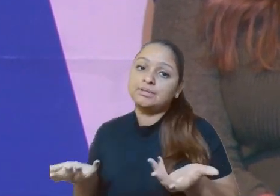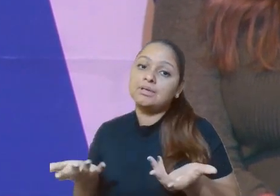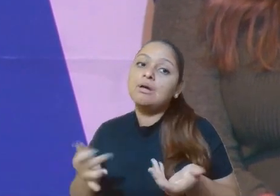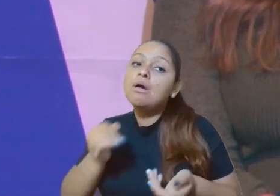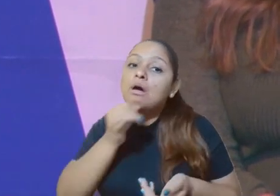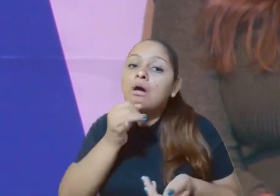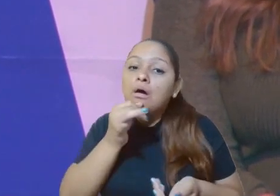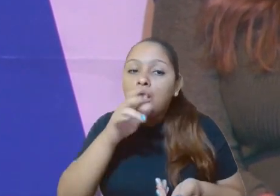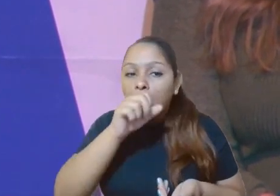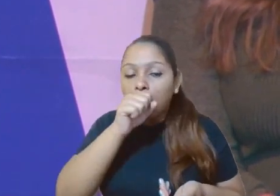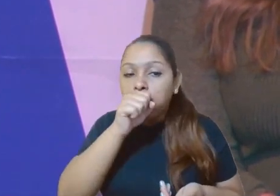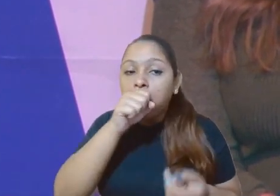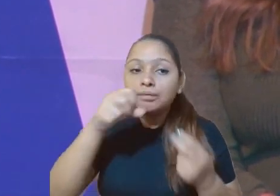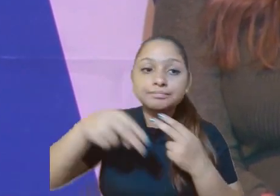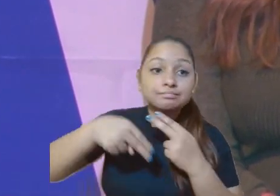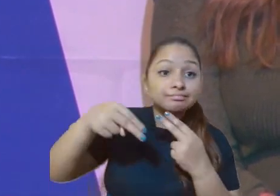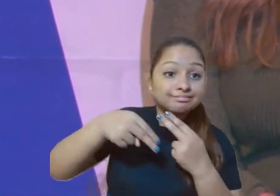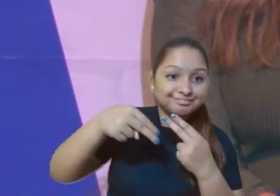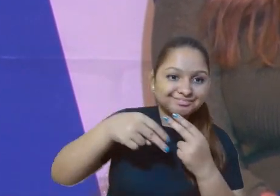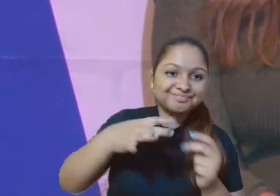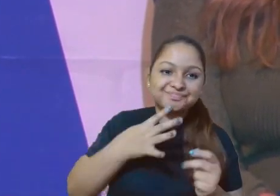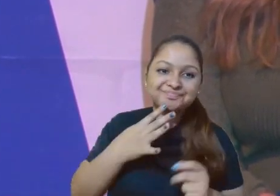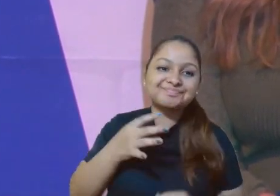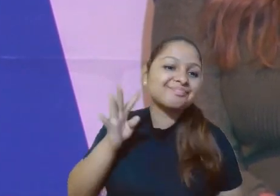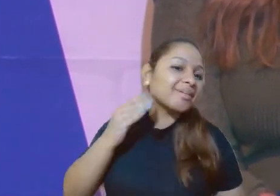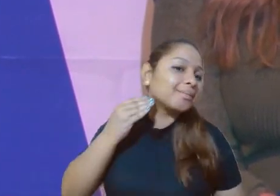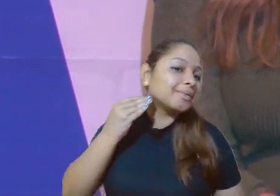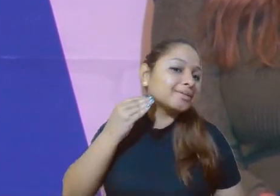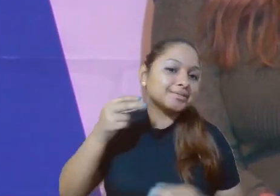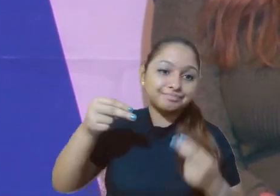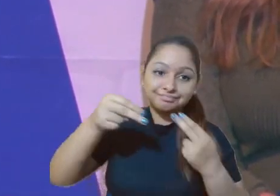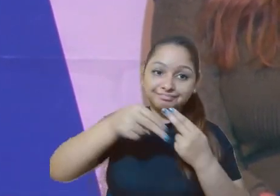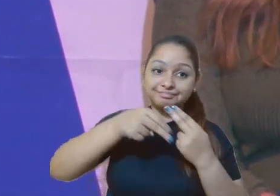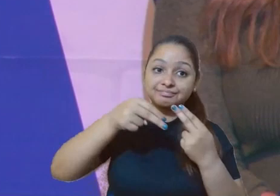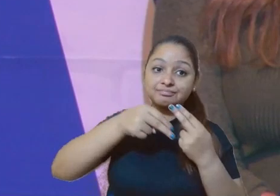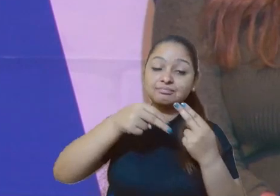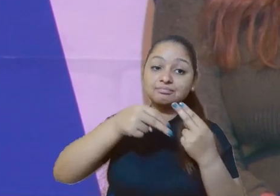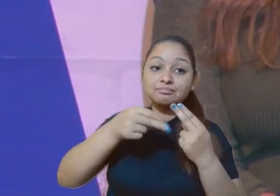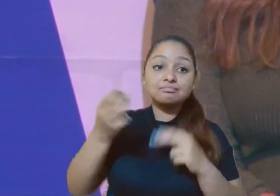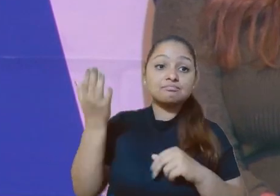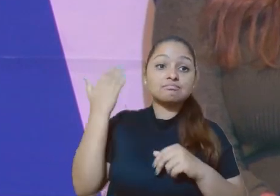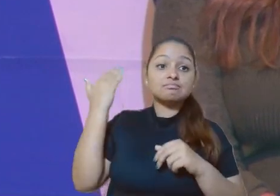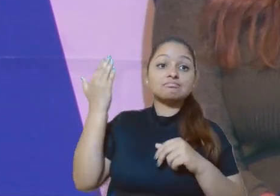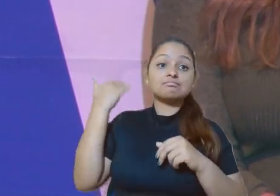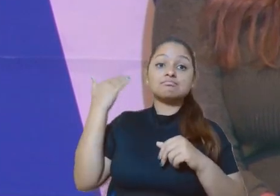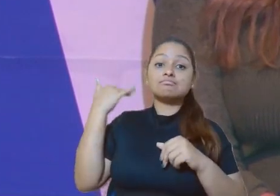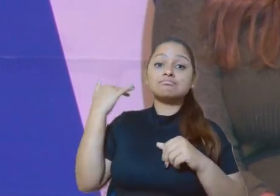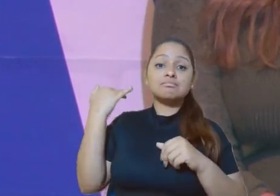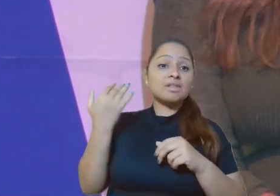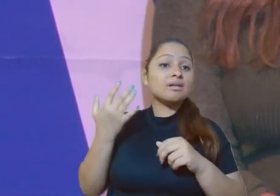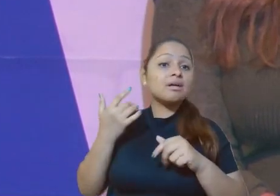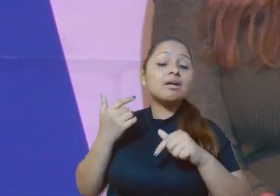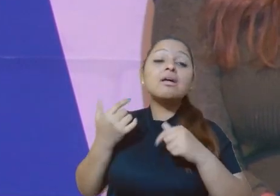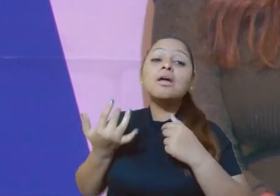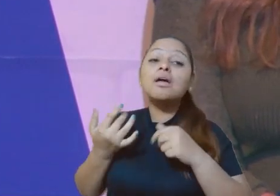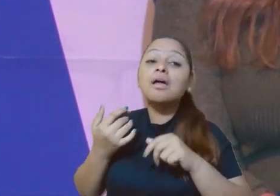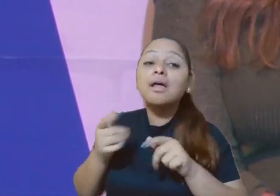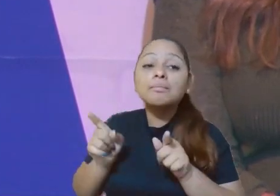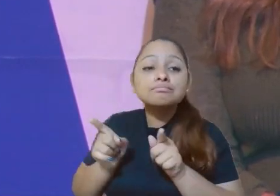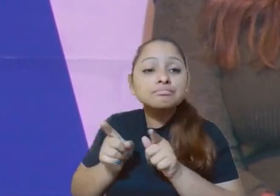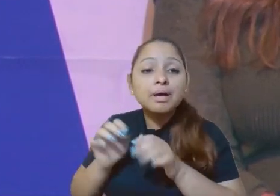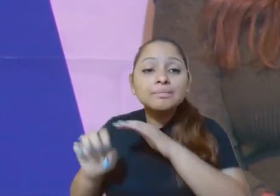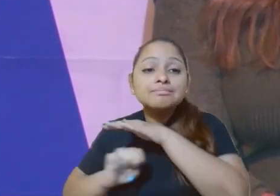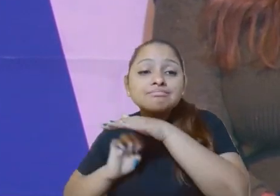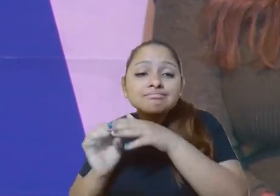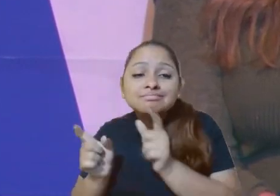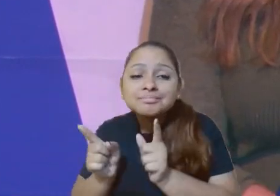Nubank started with a credit card, was not a bank, then became a bank, but it started doing something really well, then